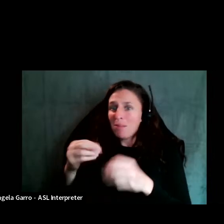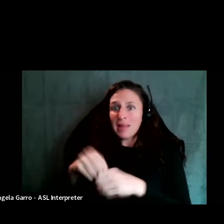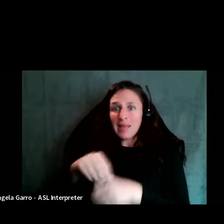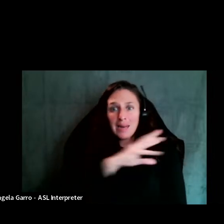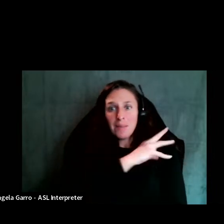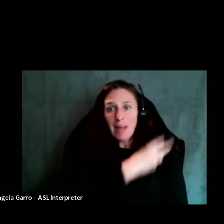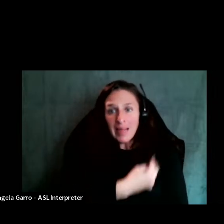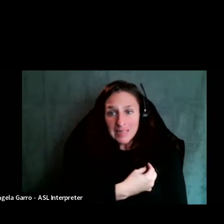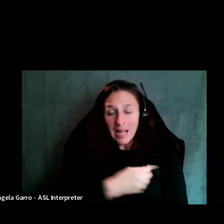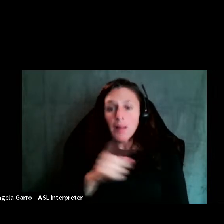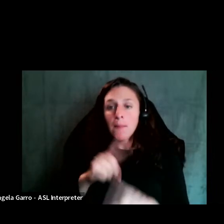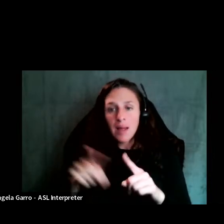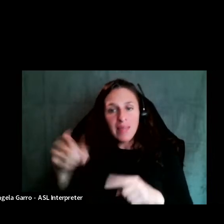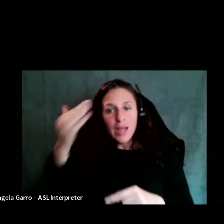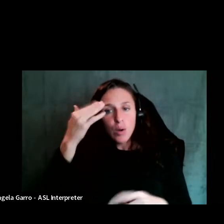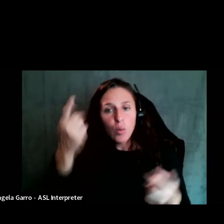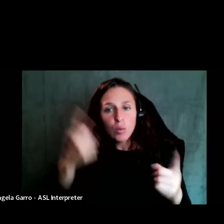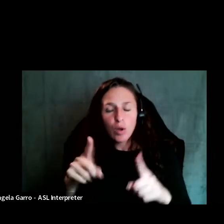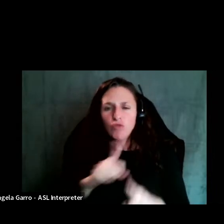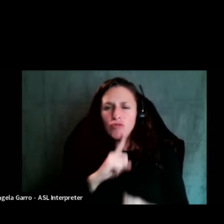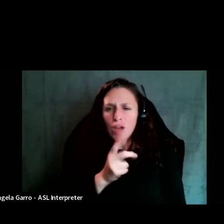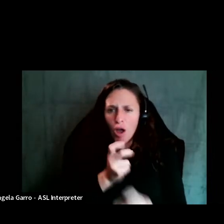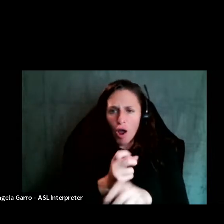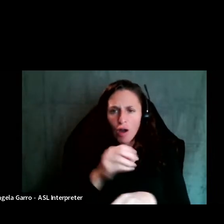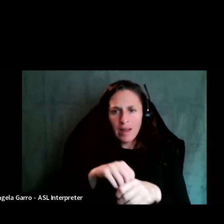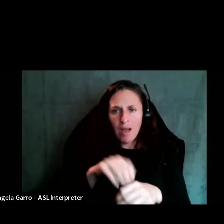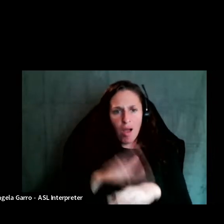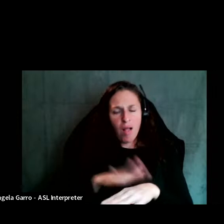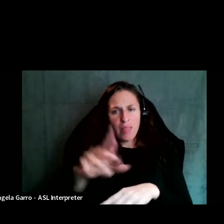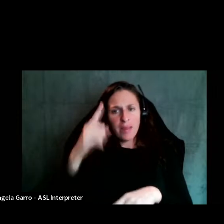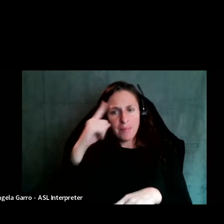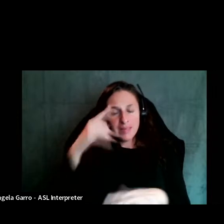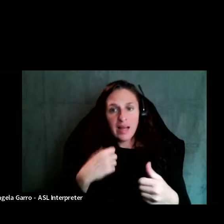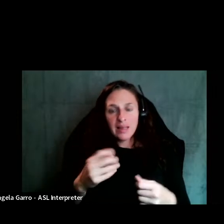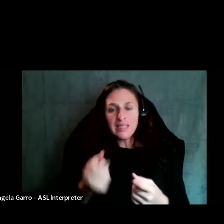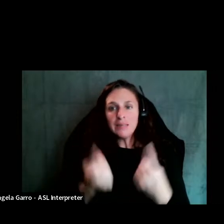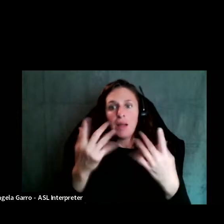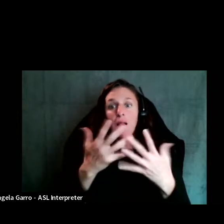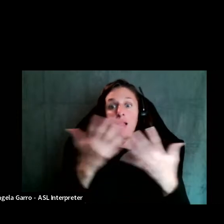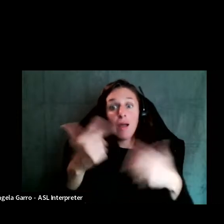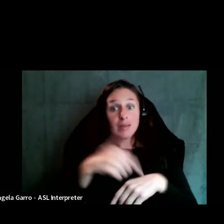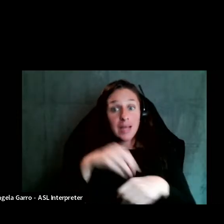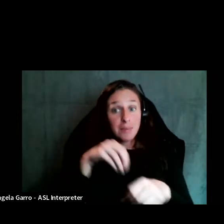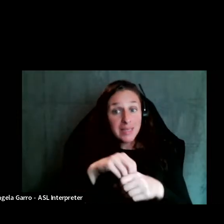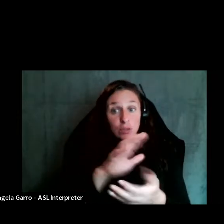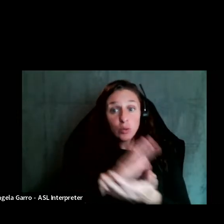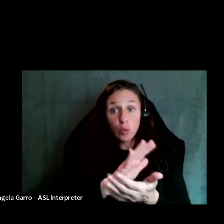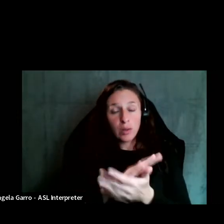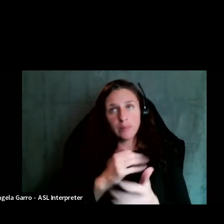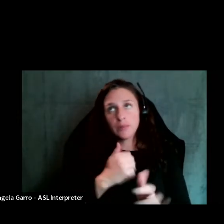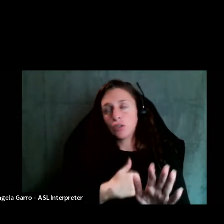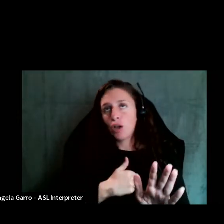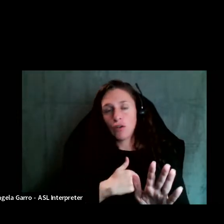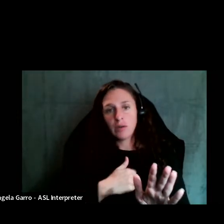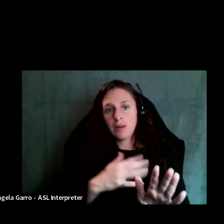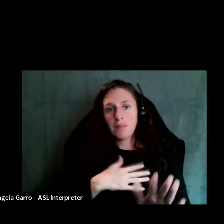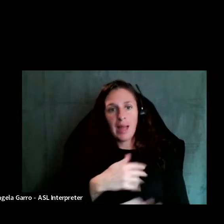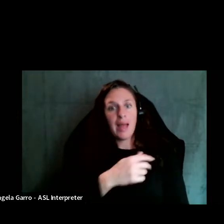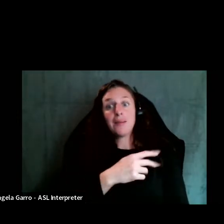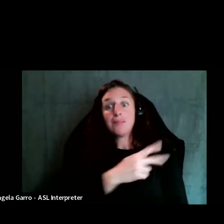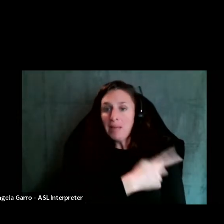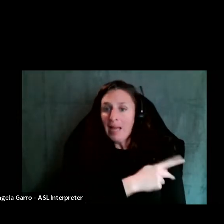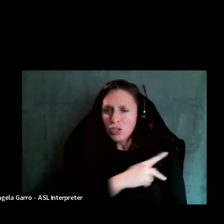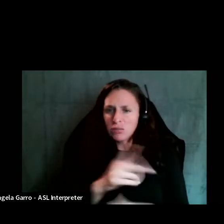what's happening, it's really hard on their mental health. They spend a lot of time in school. I'm sorry, my patients matter a lot to